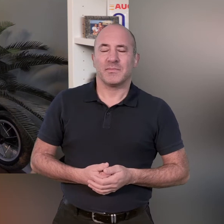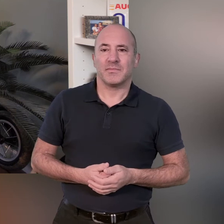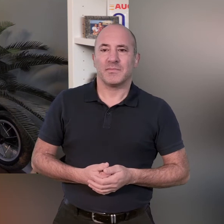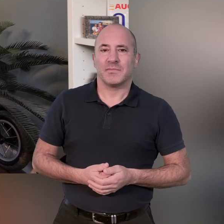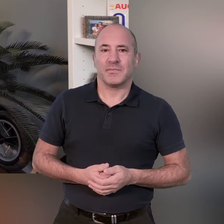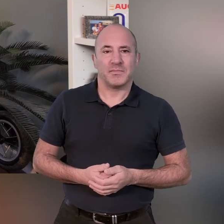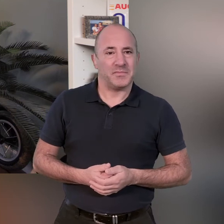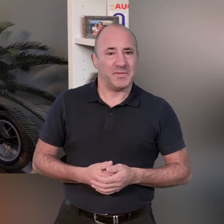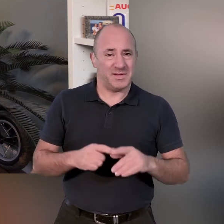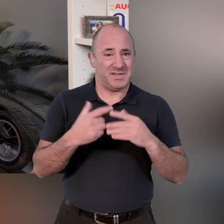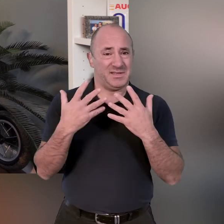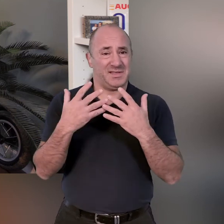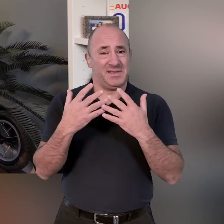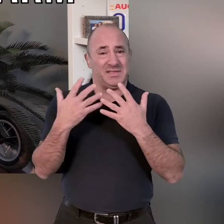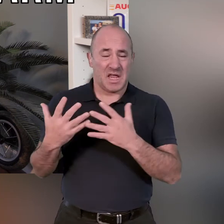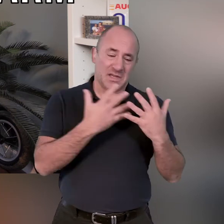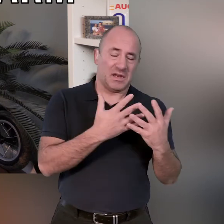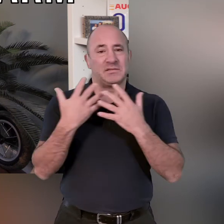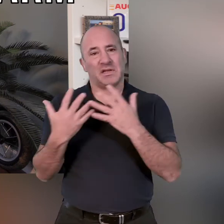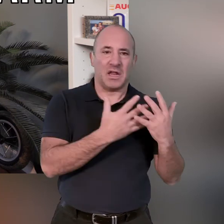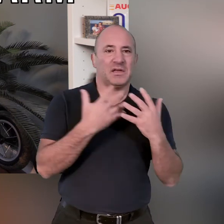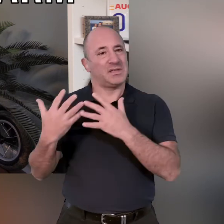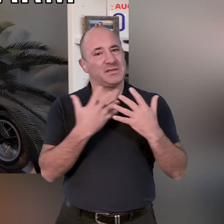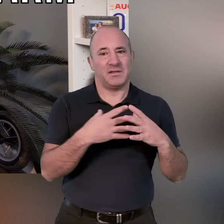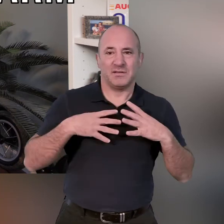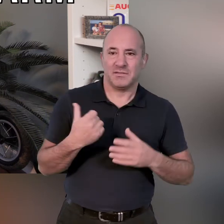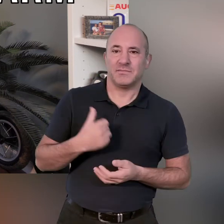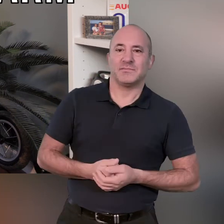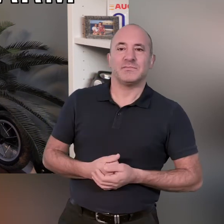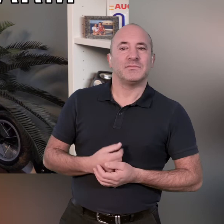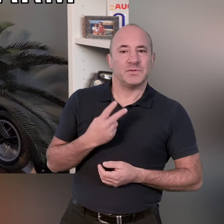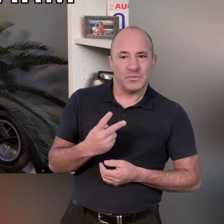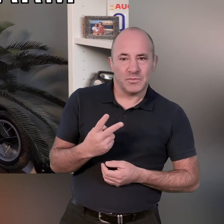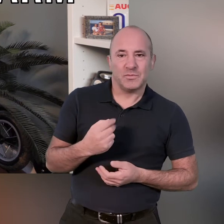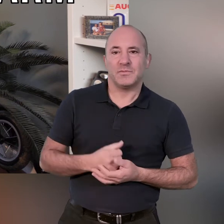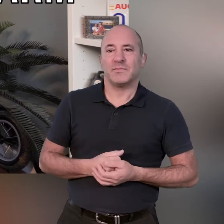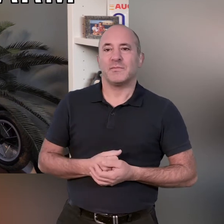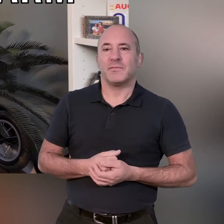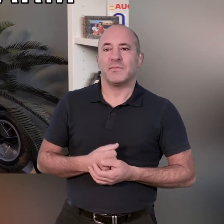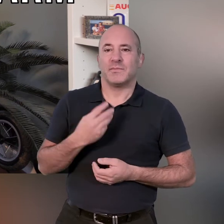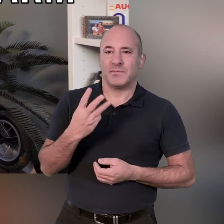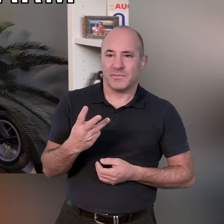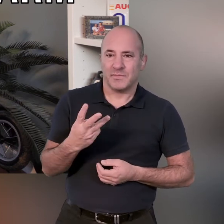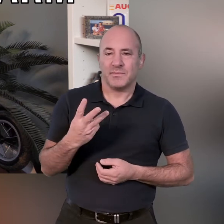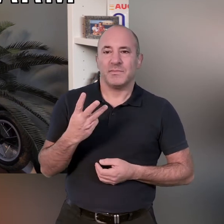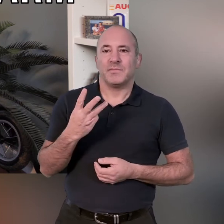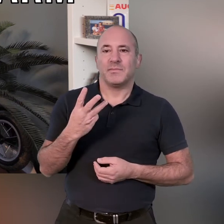3 sets of 10 on each arm. Ready, off we go. 1, 2,